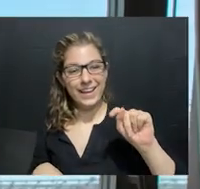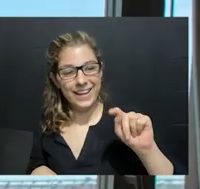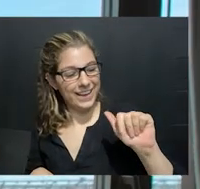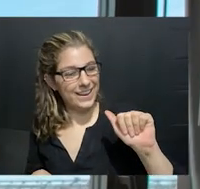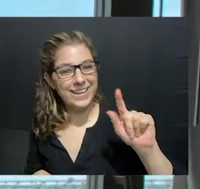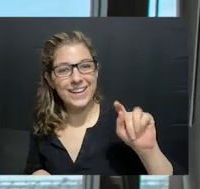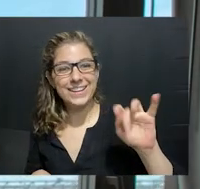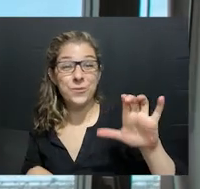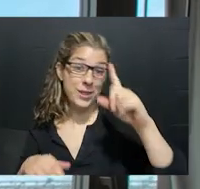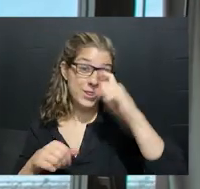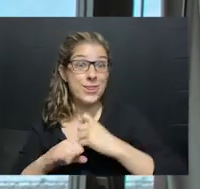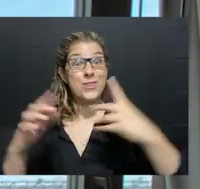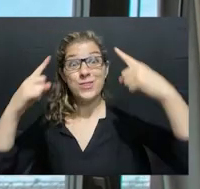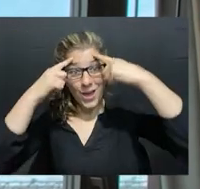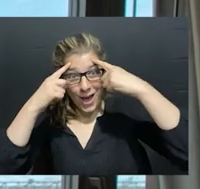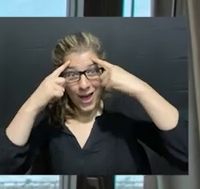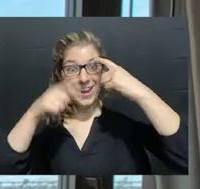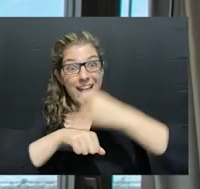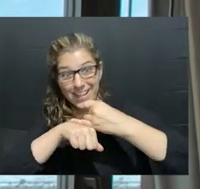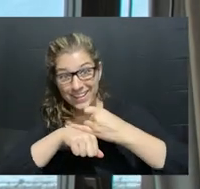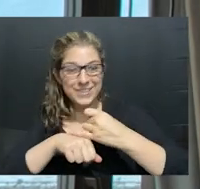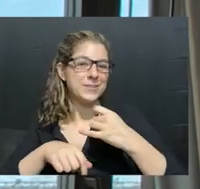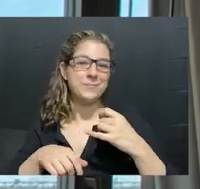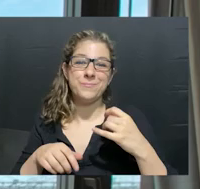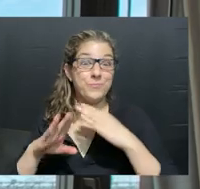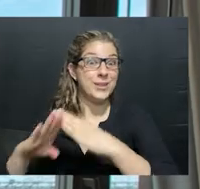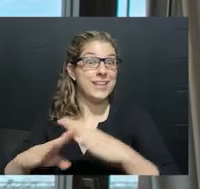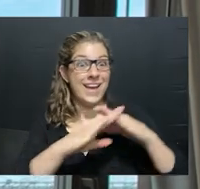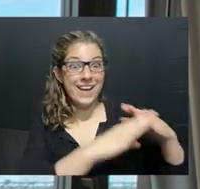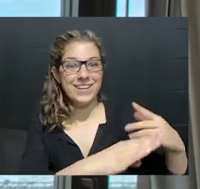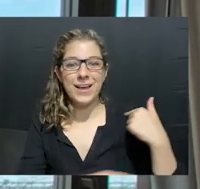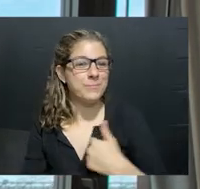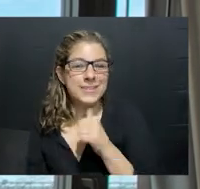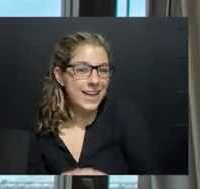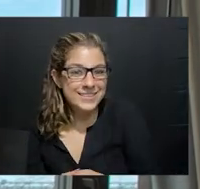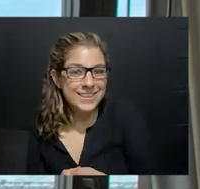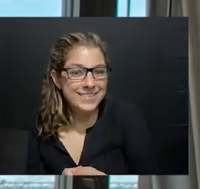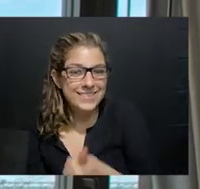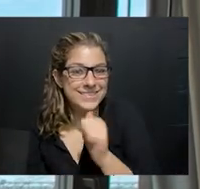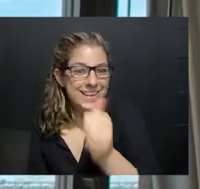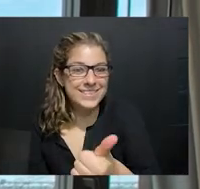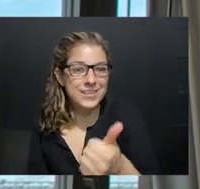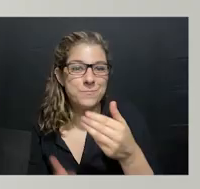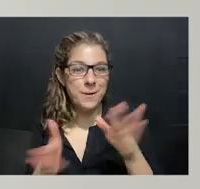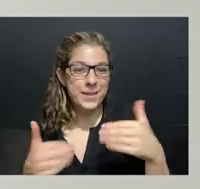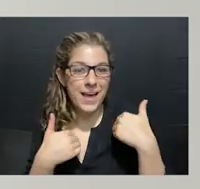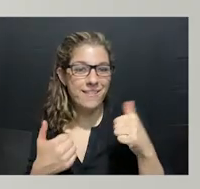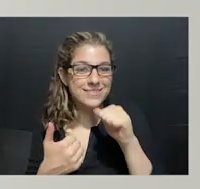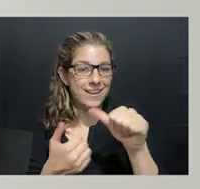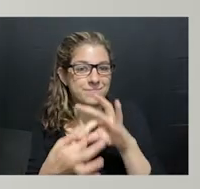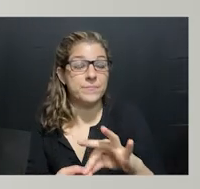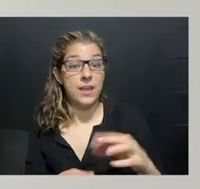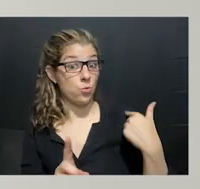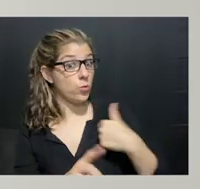always thought that that would protect us from the rest of the world. It does not in the context of public health. It doesn't, and we're not